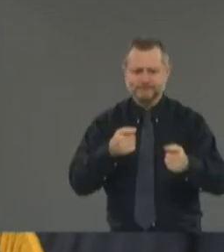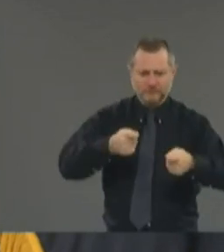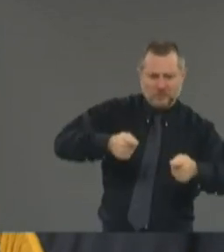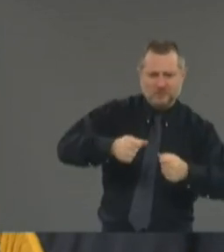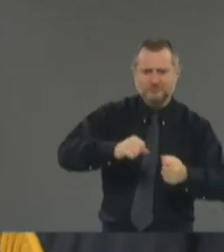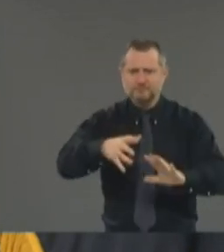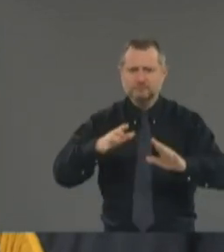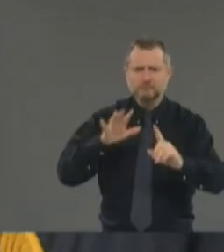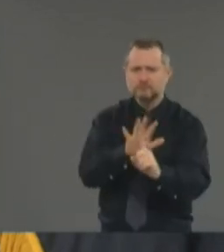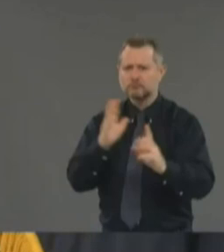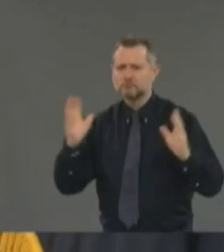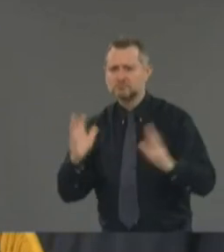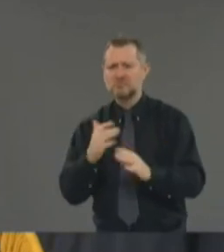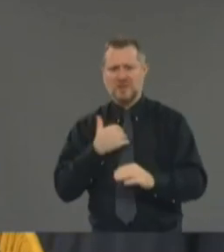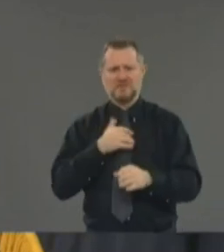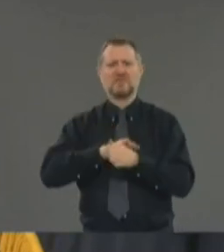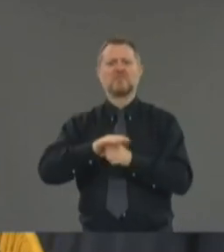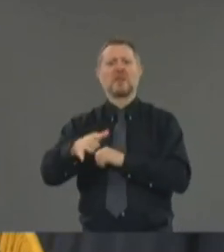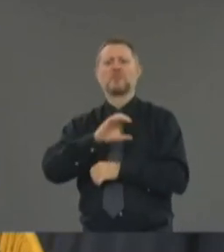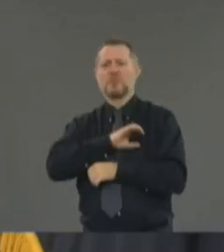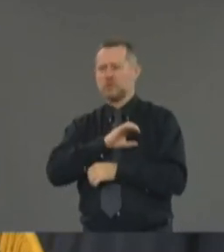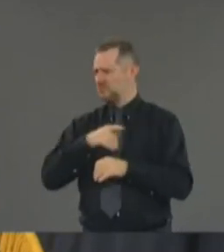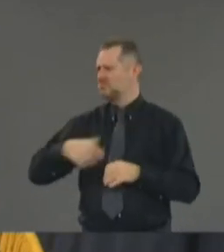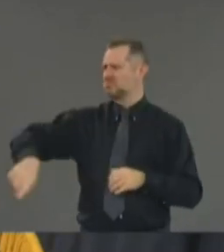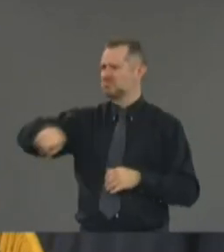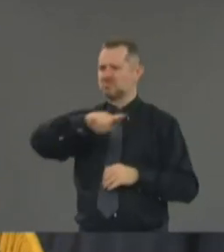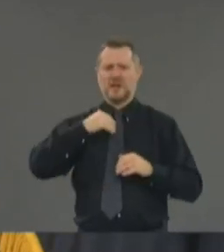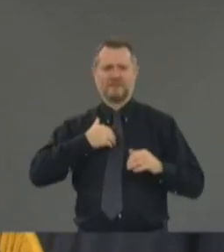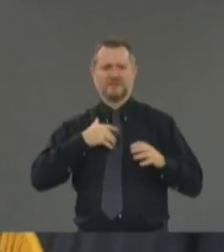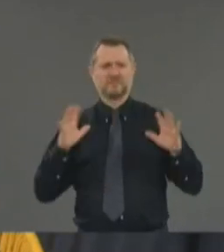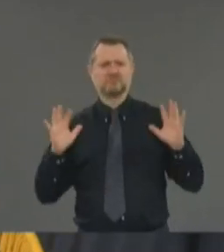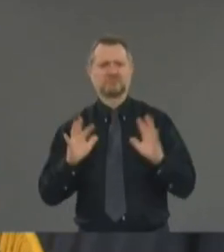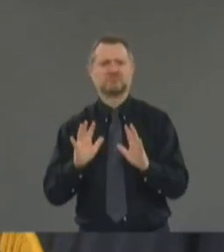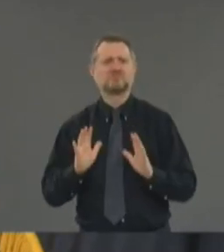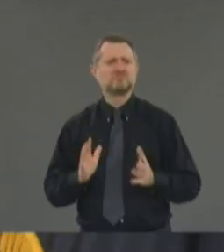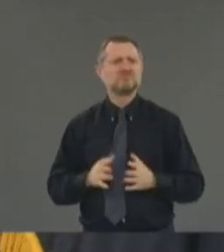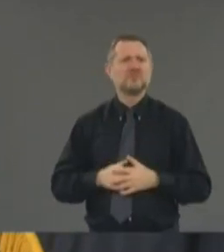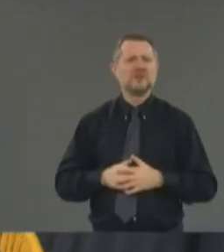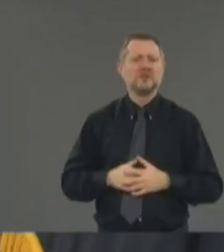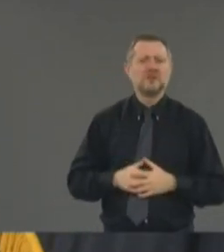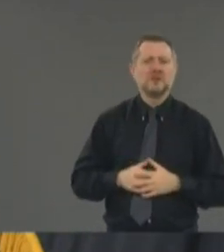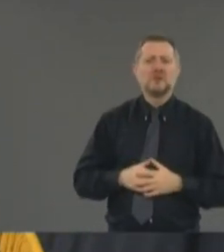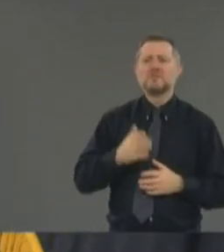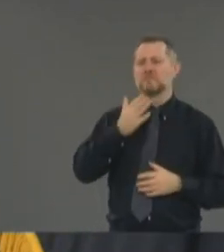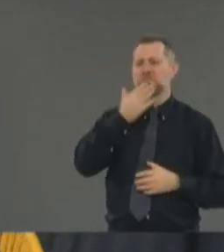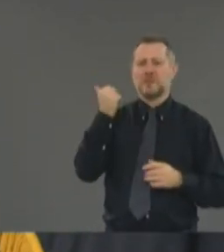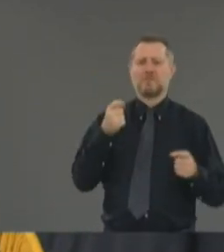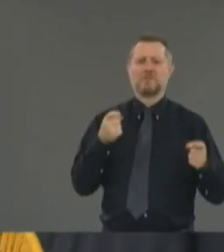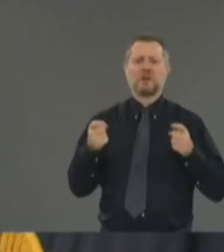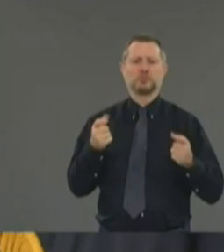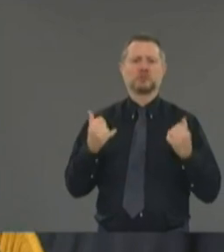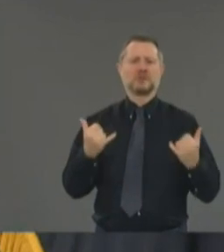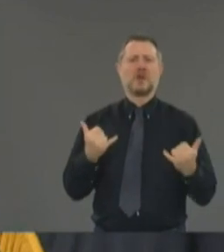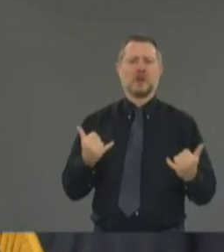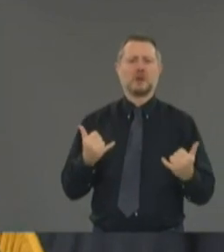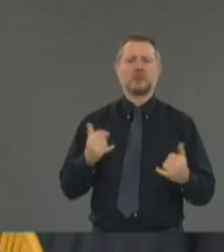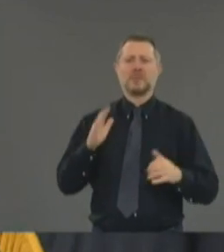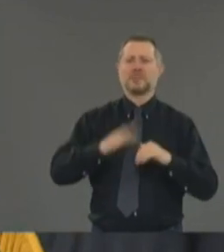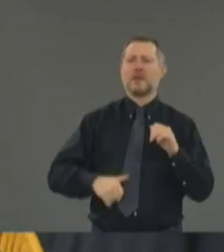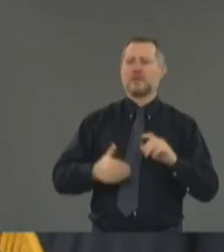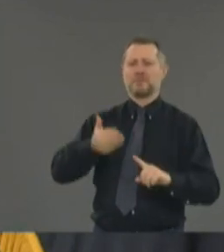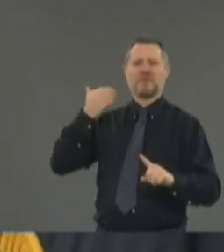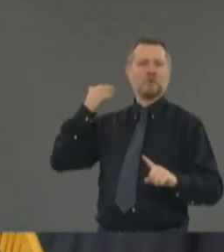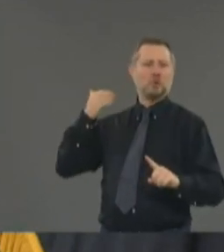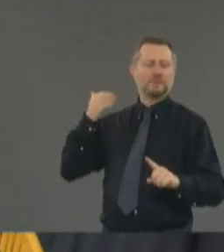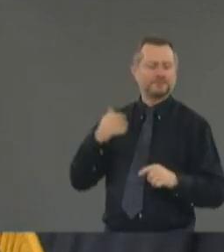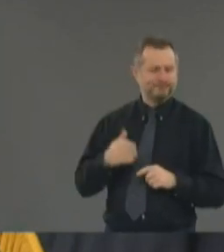enough police. It's a better, they have a better management plan. And you have not